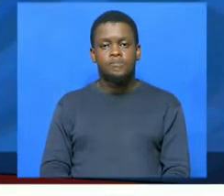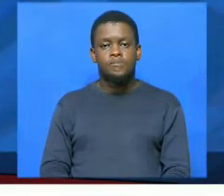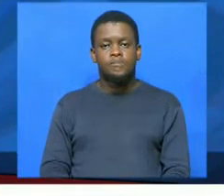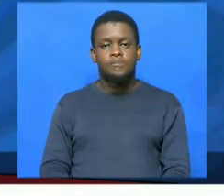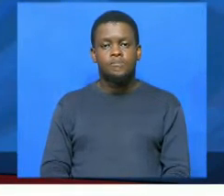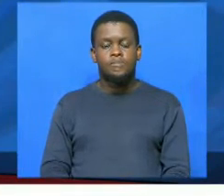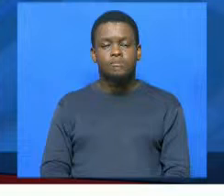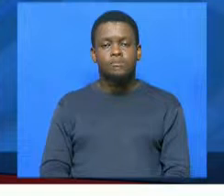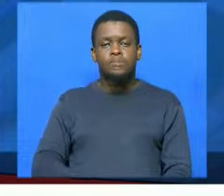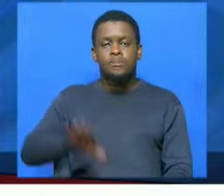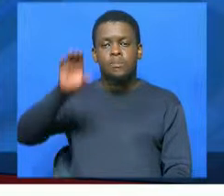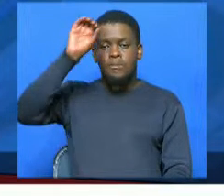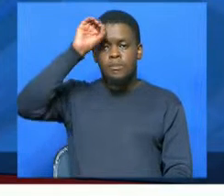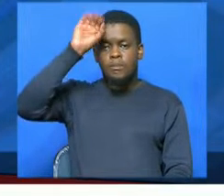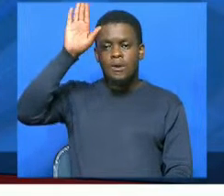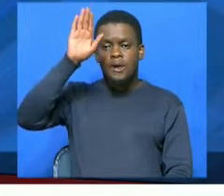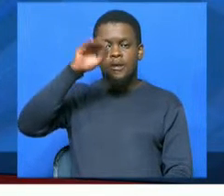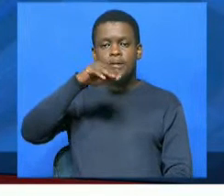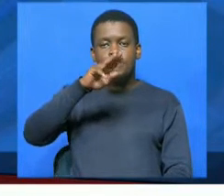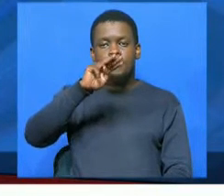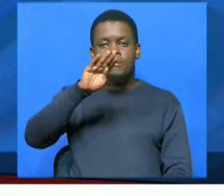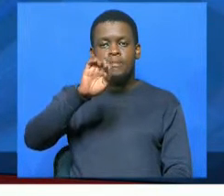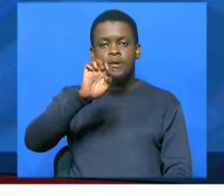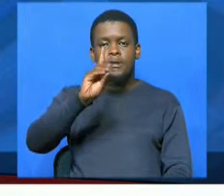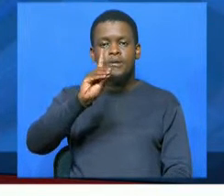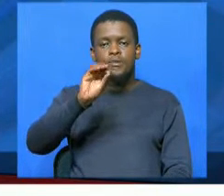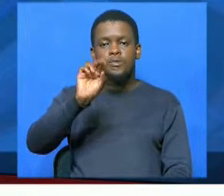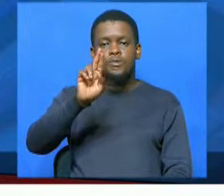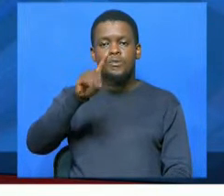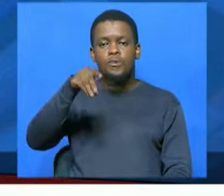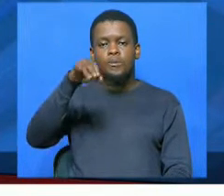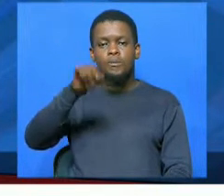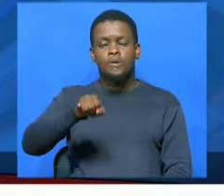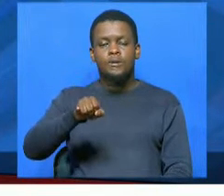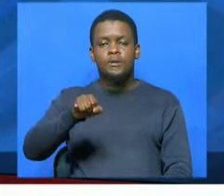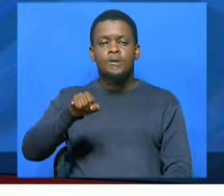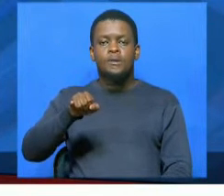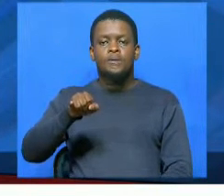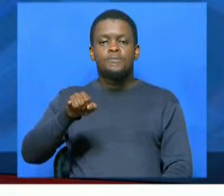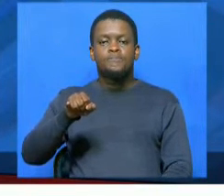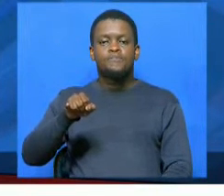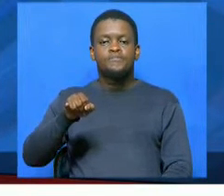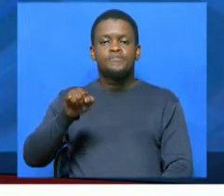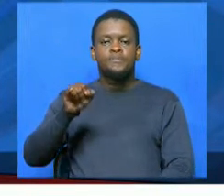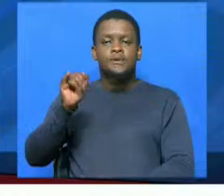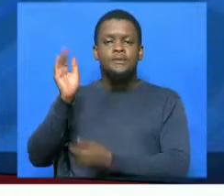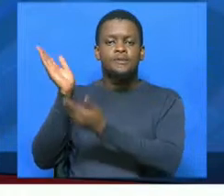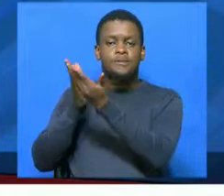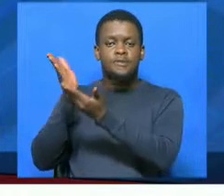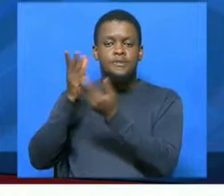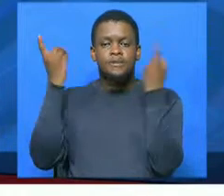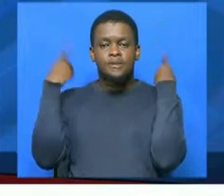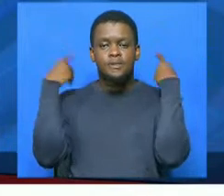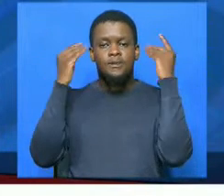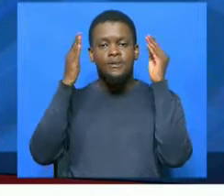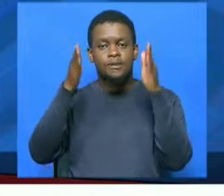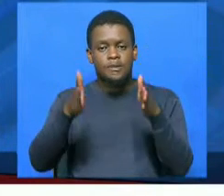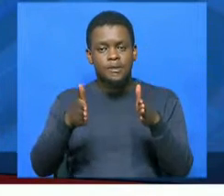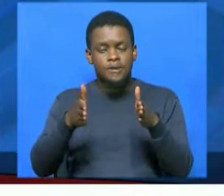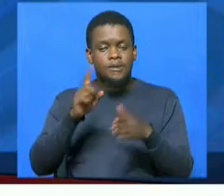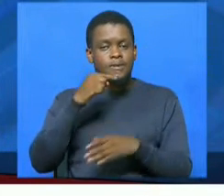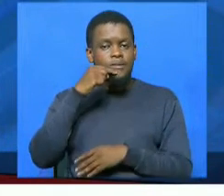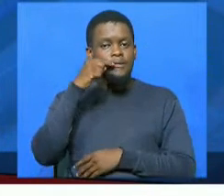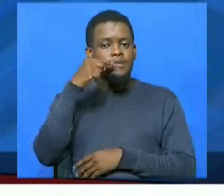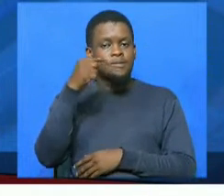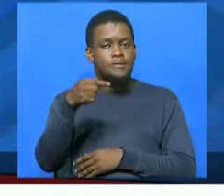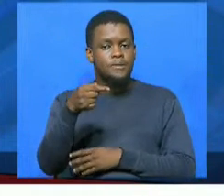Medupi Mining Services Director Mr. Phatsimo Molusi has revealed that the 3 cubic litre borehole they handed over to